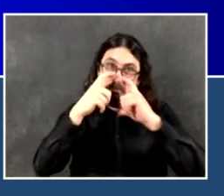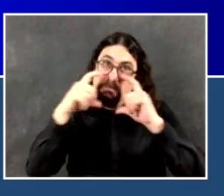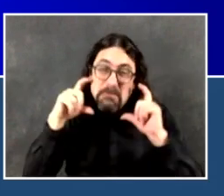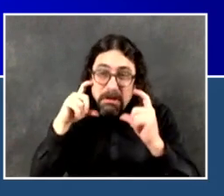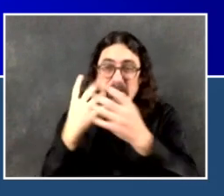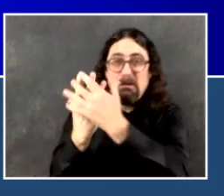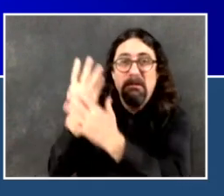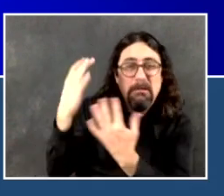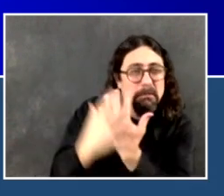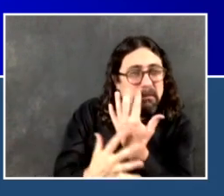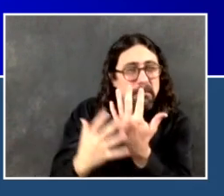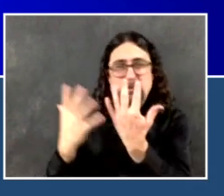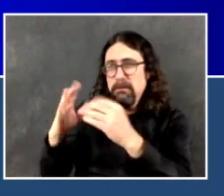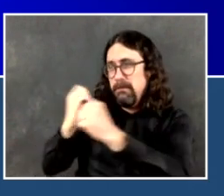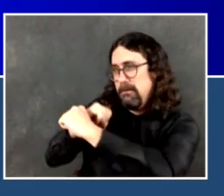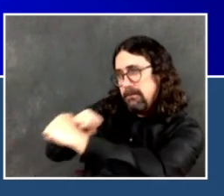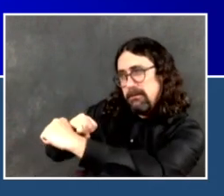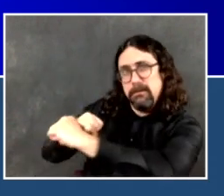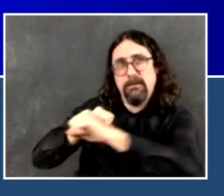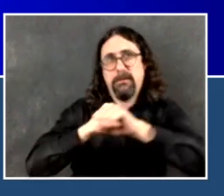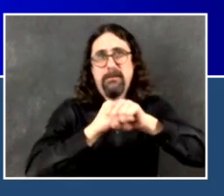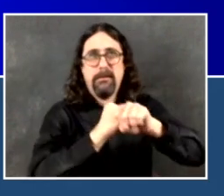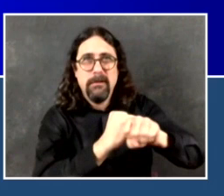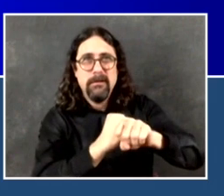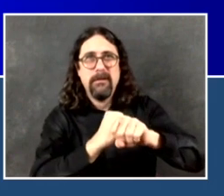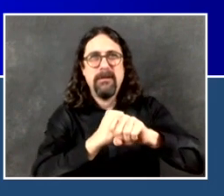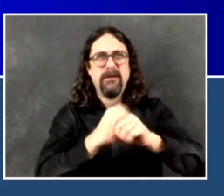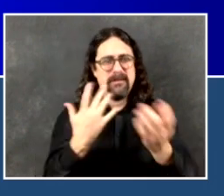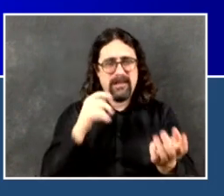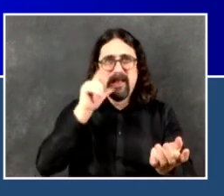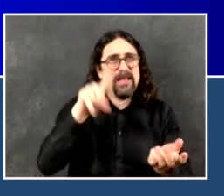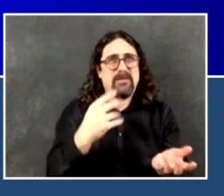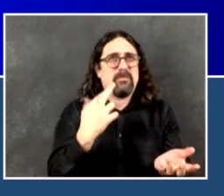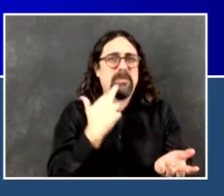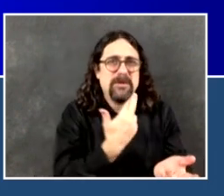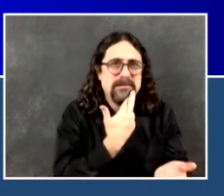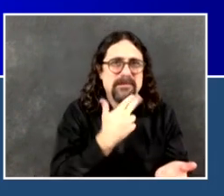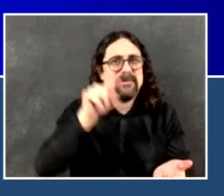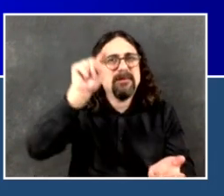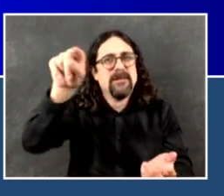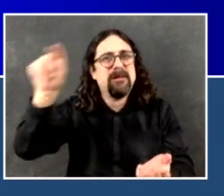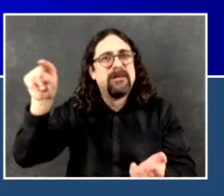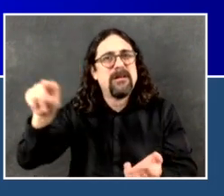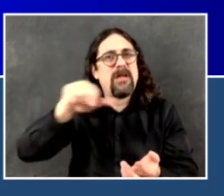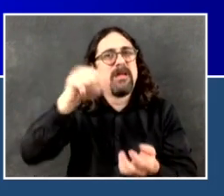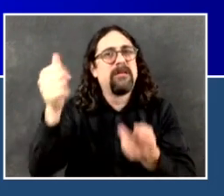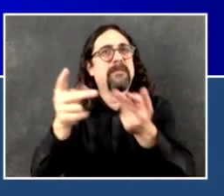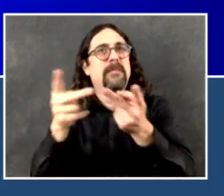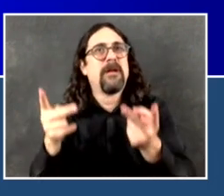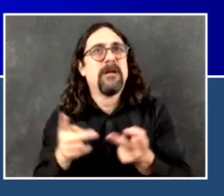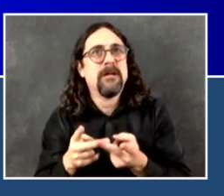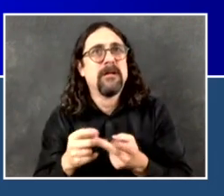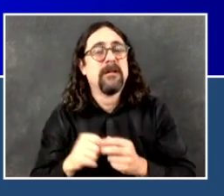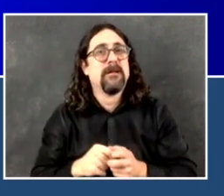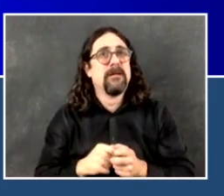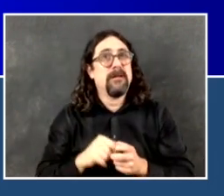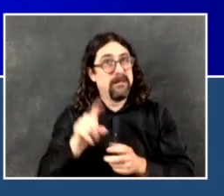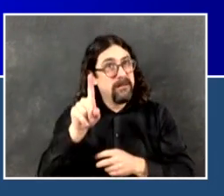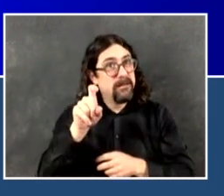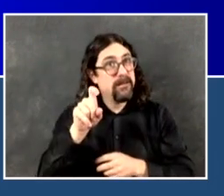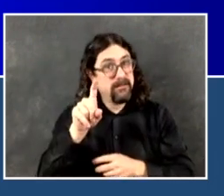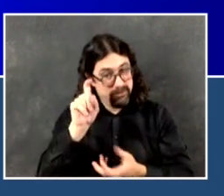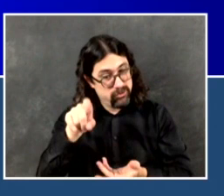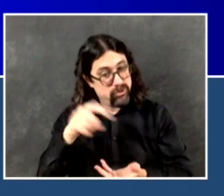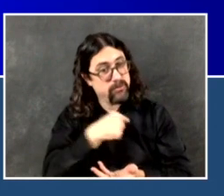blanks. How much will we be doing temperature checks or symptom checks on a regular